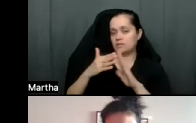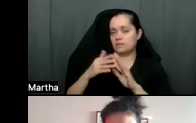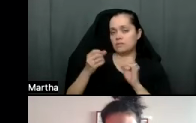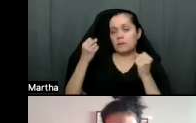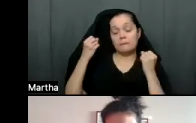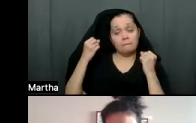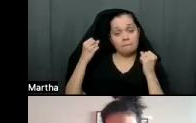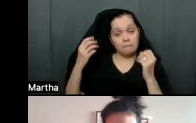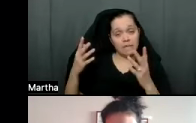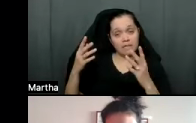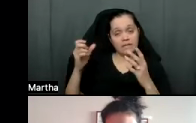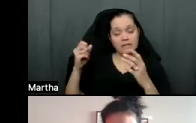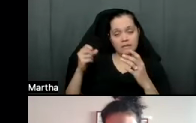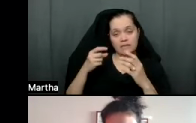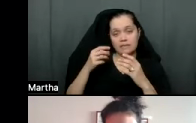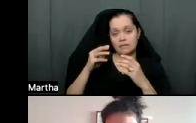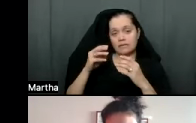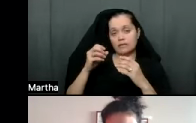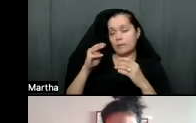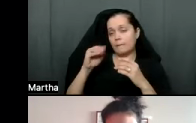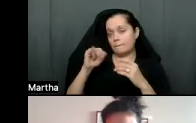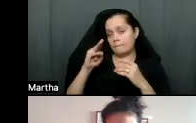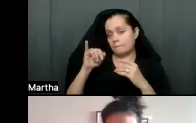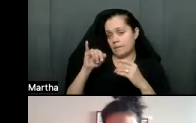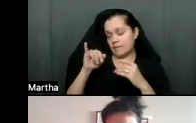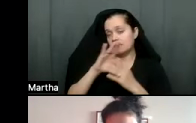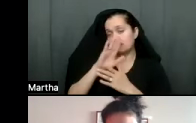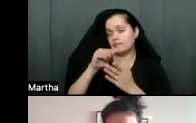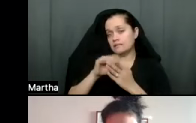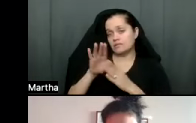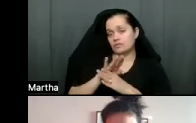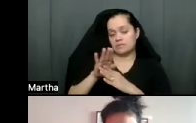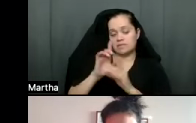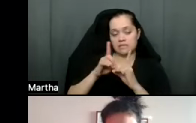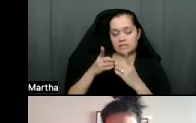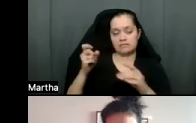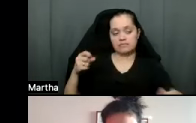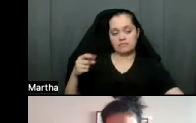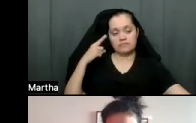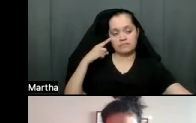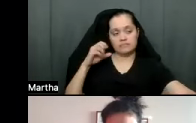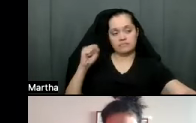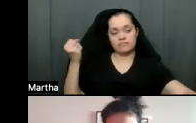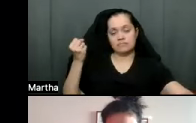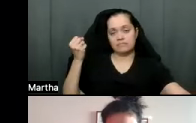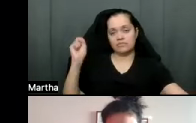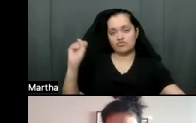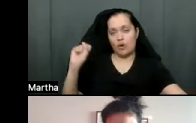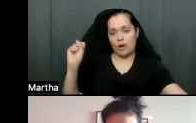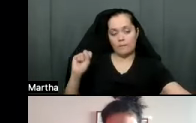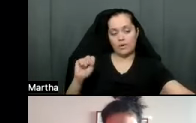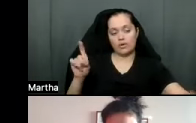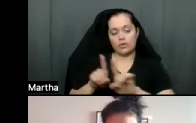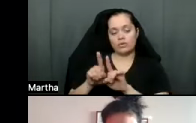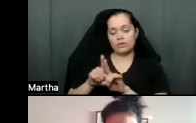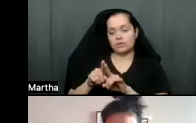mini. Yeah, that's what this is, the mini central business district. I think Schaumburg may be a mini